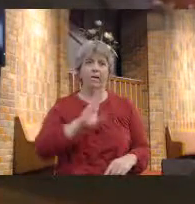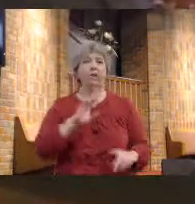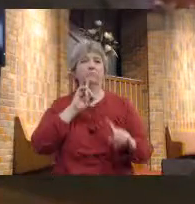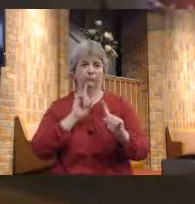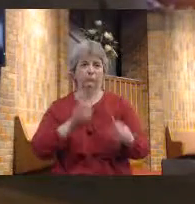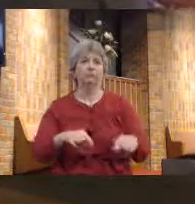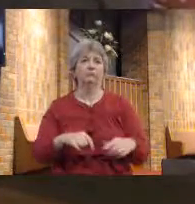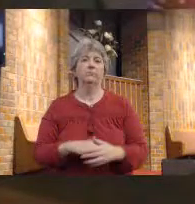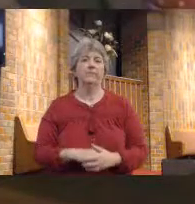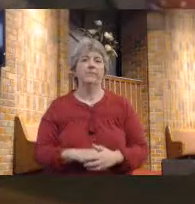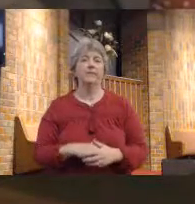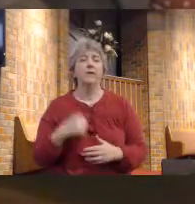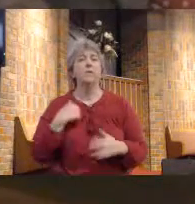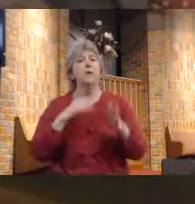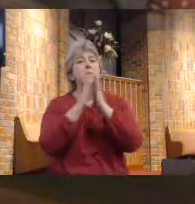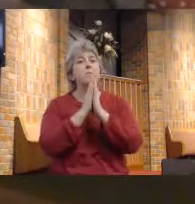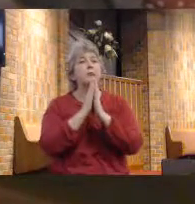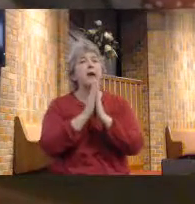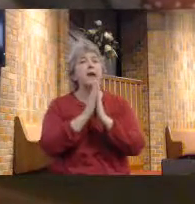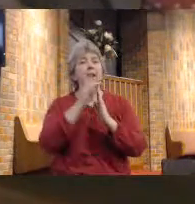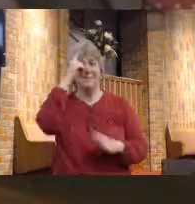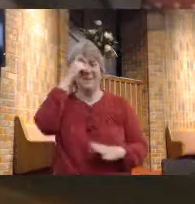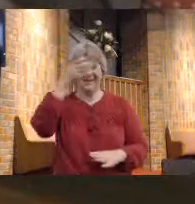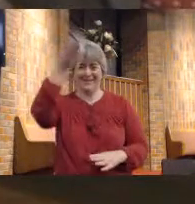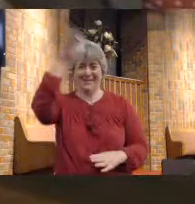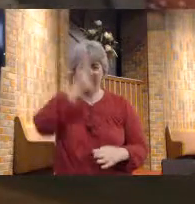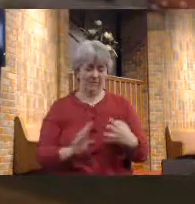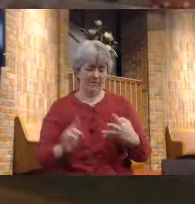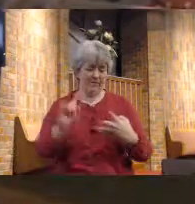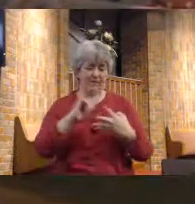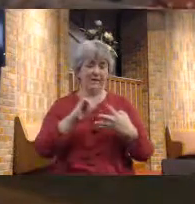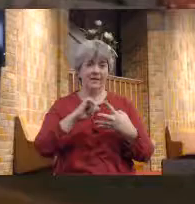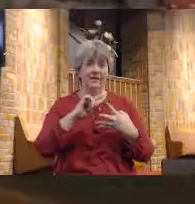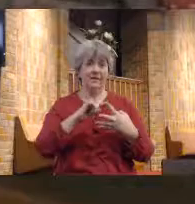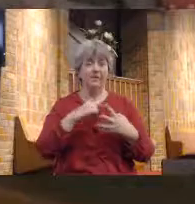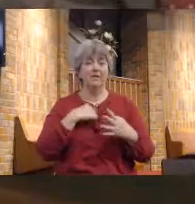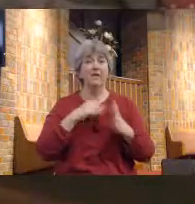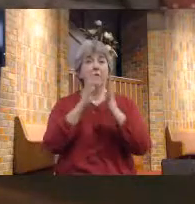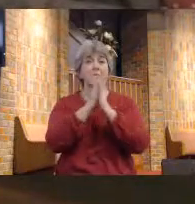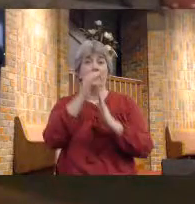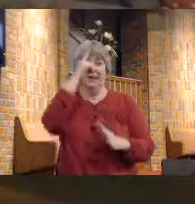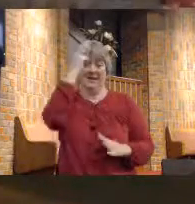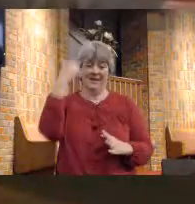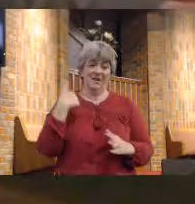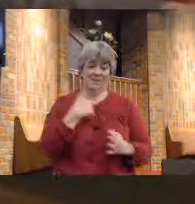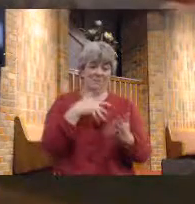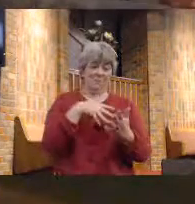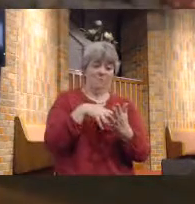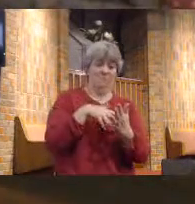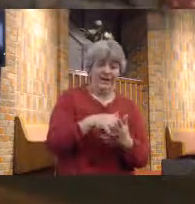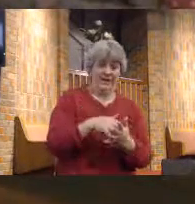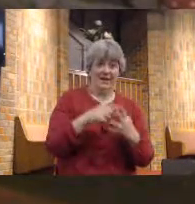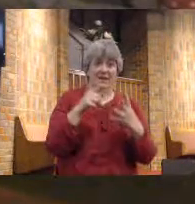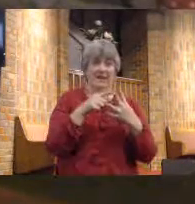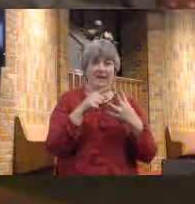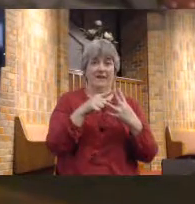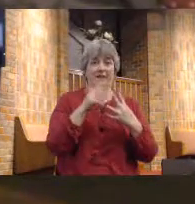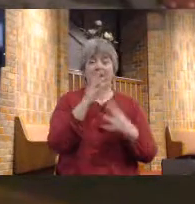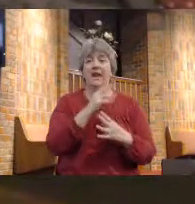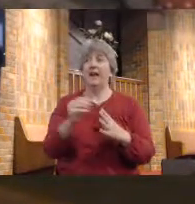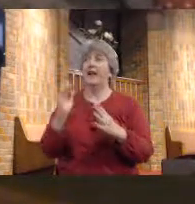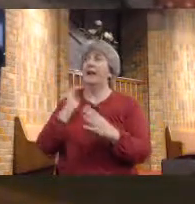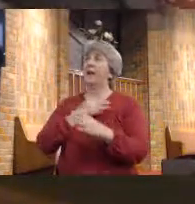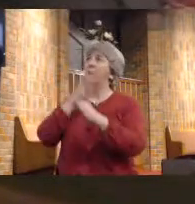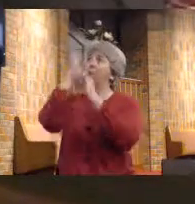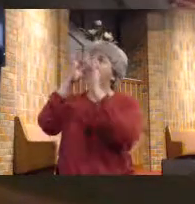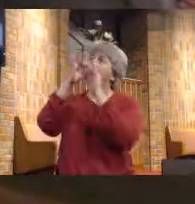Why do we pray? We pray because of who God is. We pray because of our weakness and because of our trust and our faith